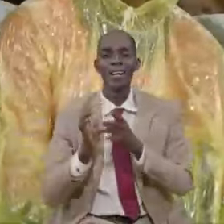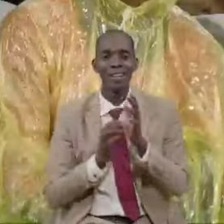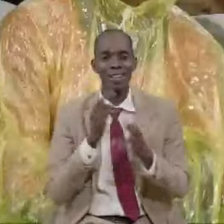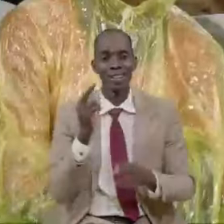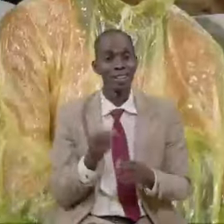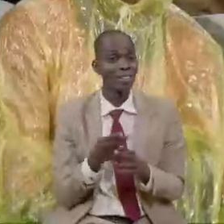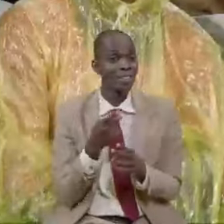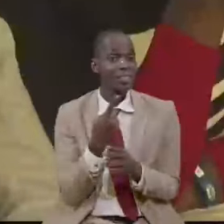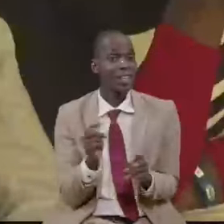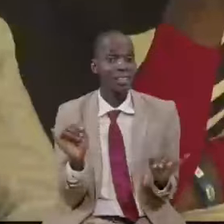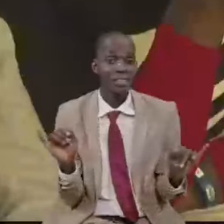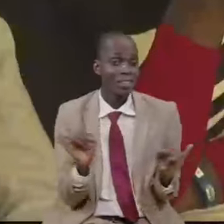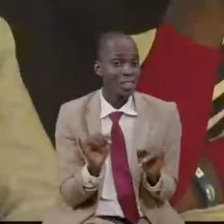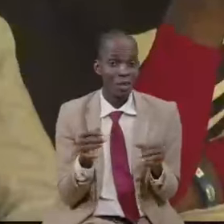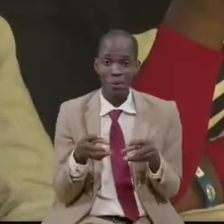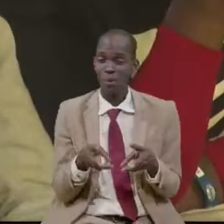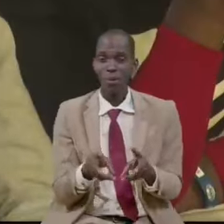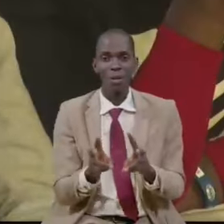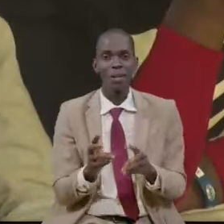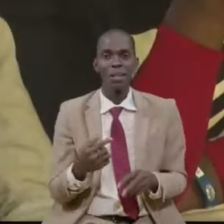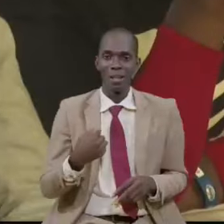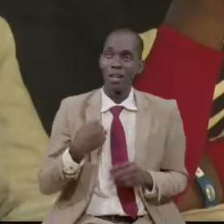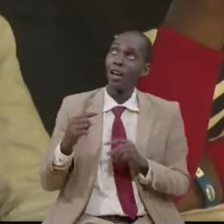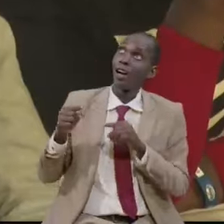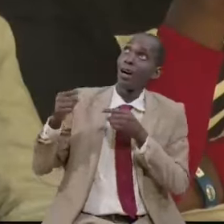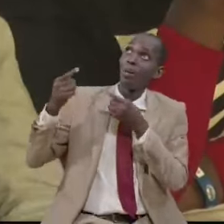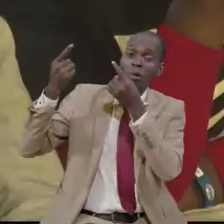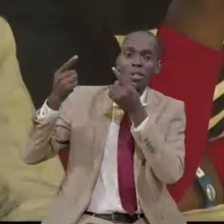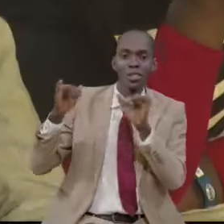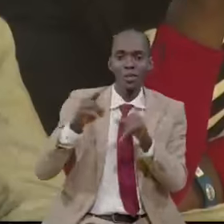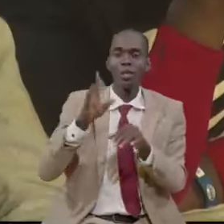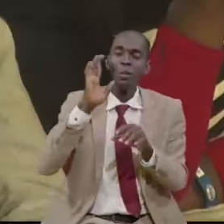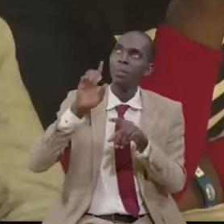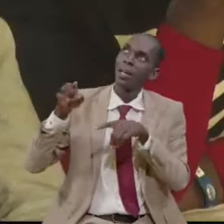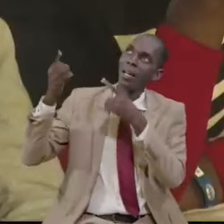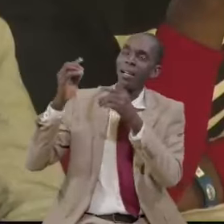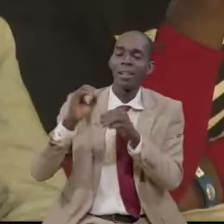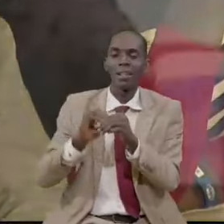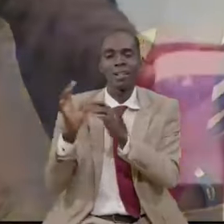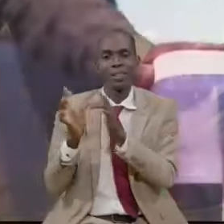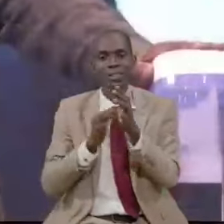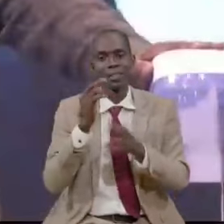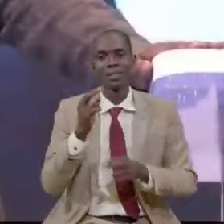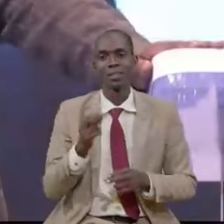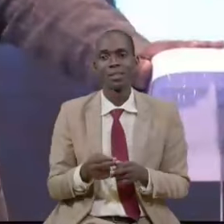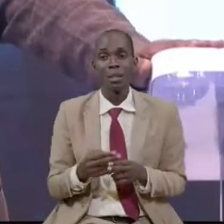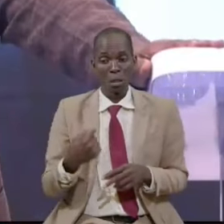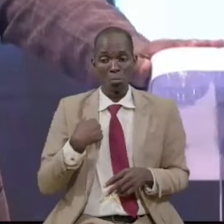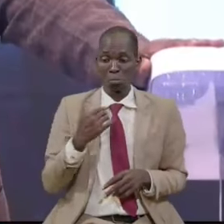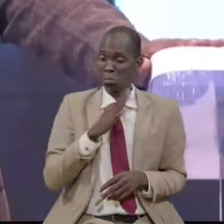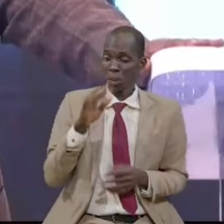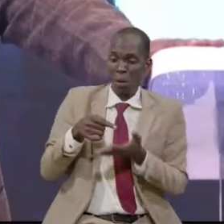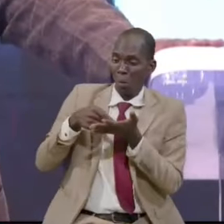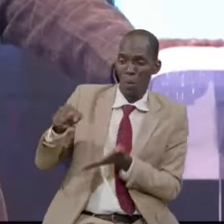am going, in the same way you are going. Yeah. I didn't pay for it. I just said,